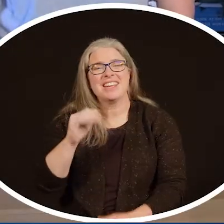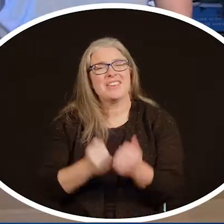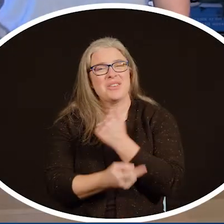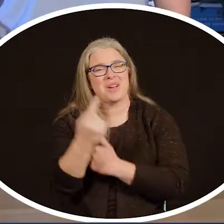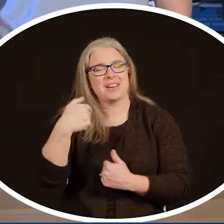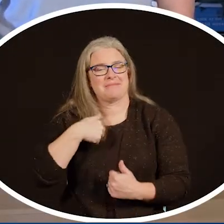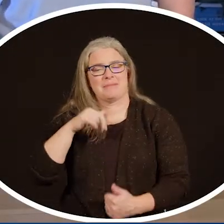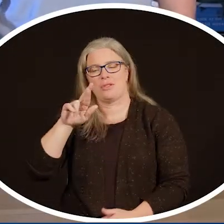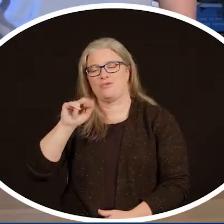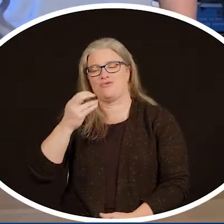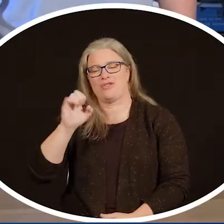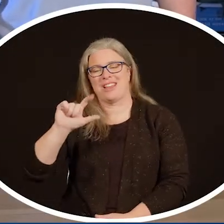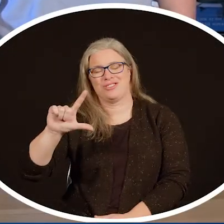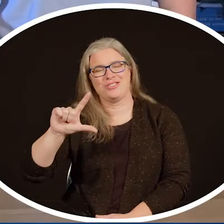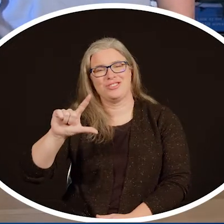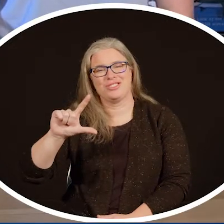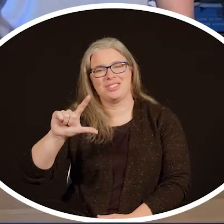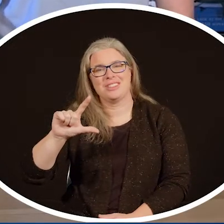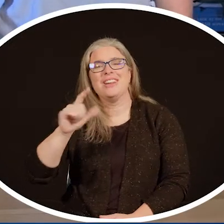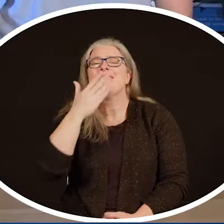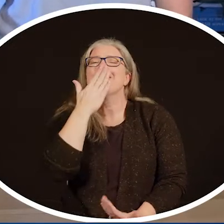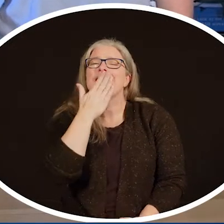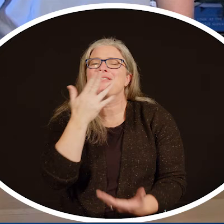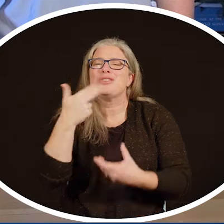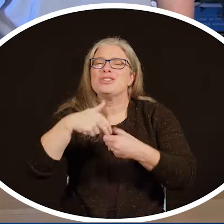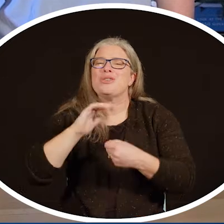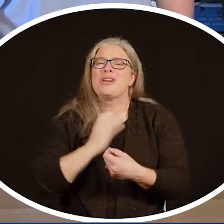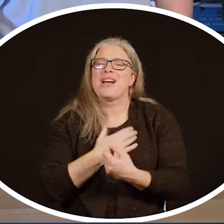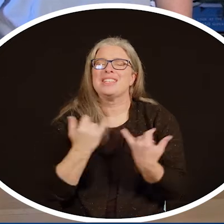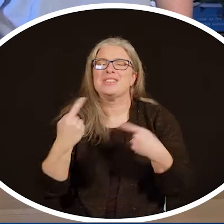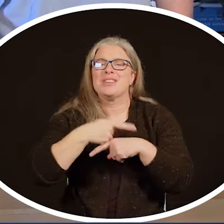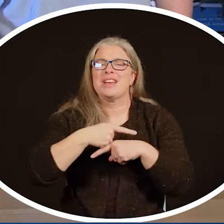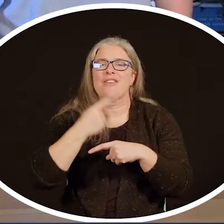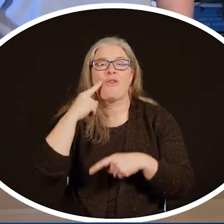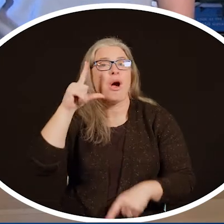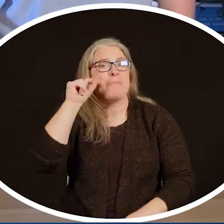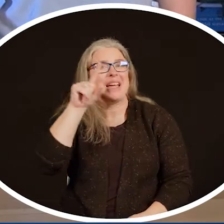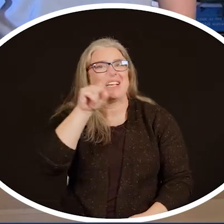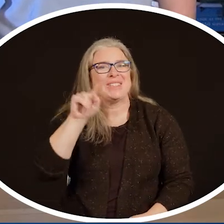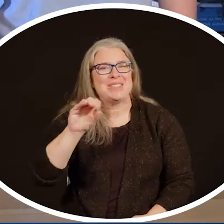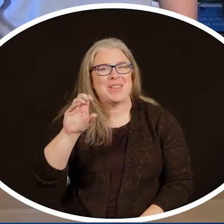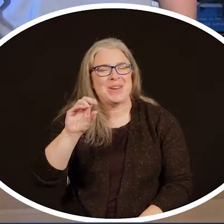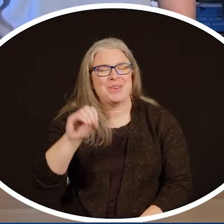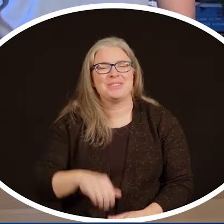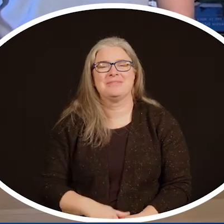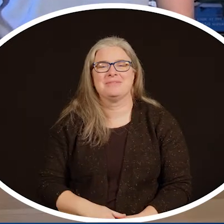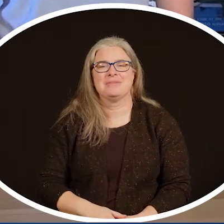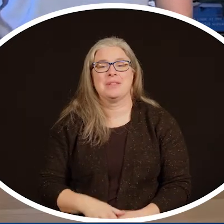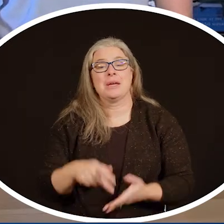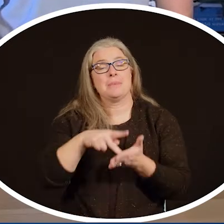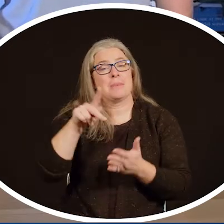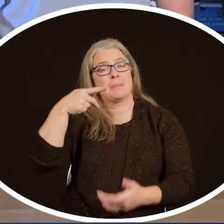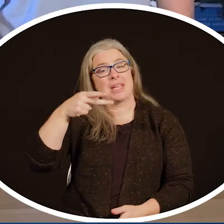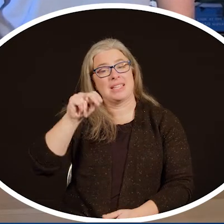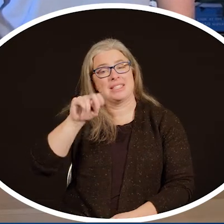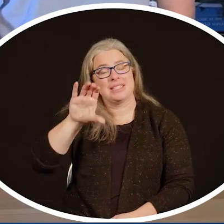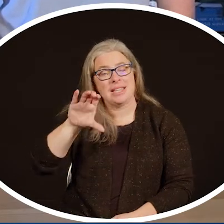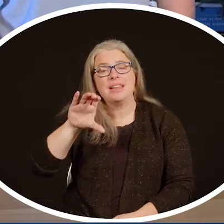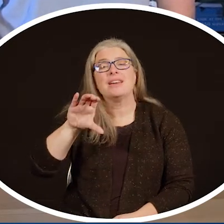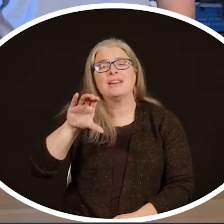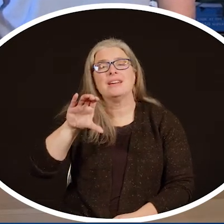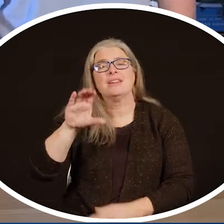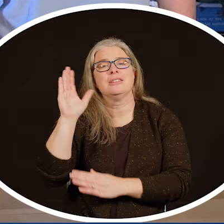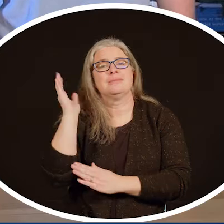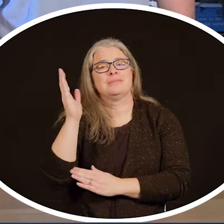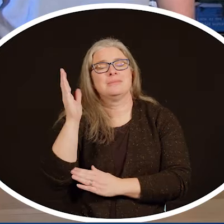Hi everyone, I'm Rachel, and thank you for joining us today for Zoo, presented by